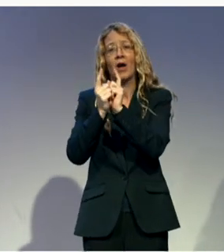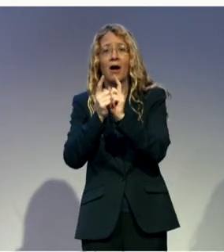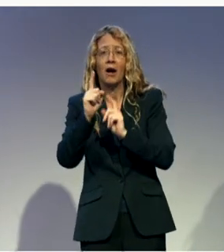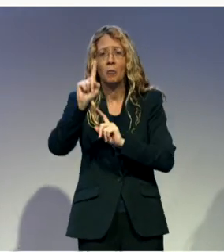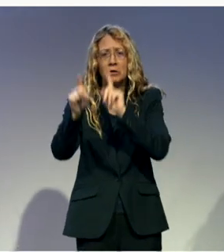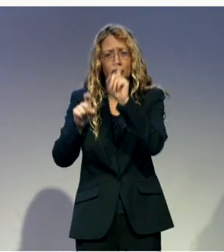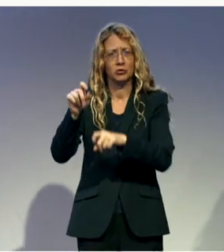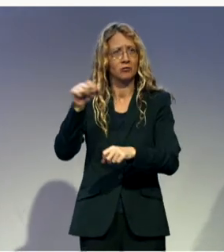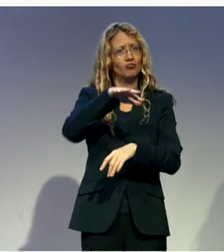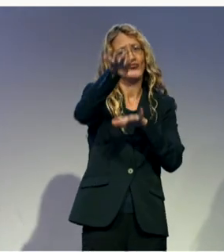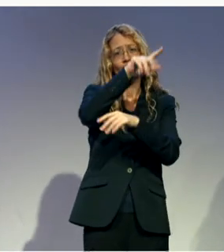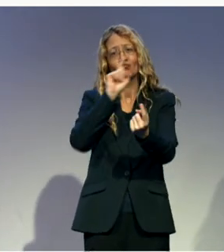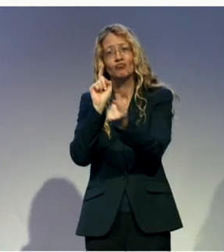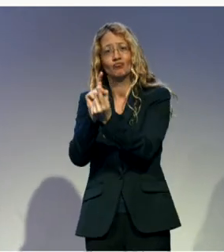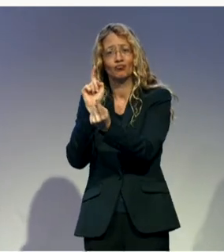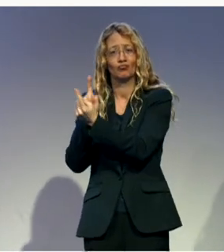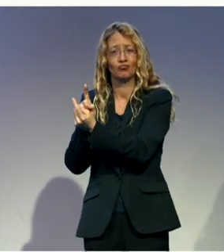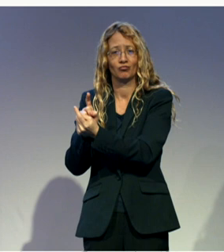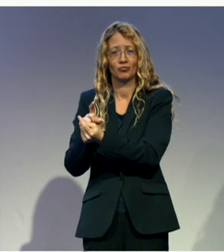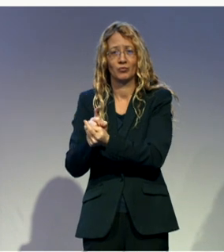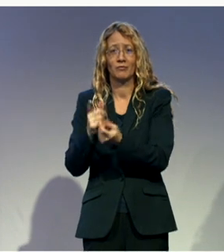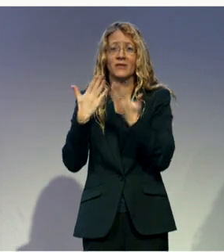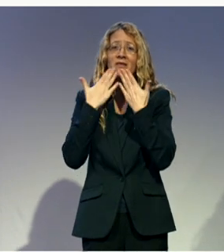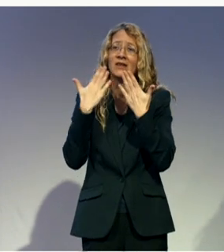as well. So, if you would please join me in thanking them for their presentations.